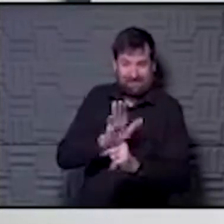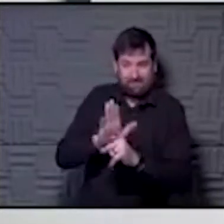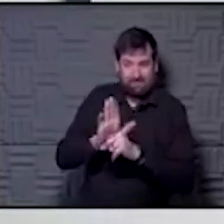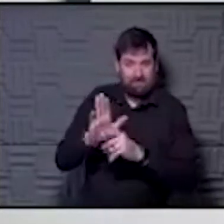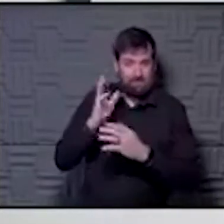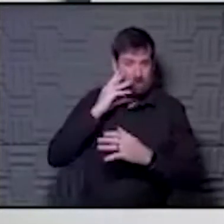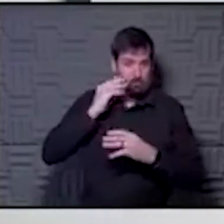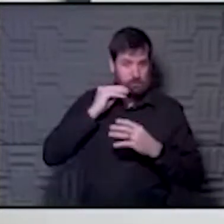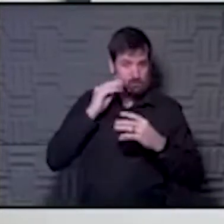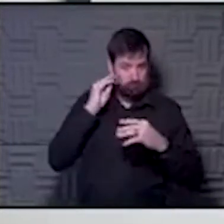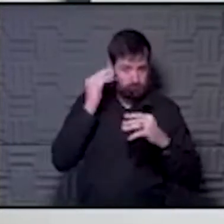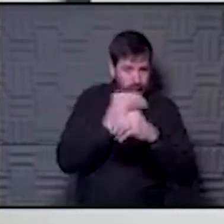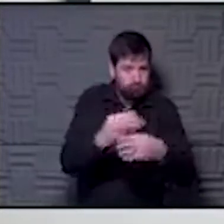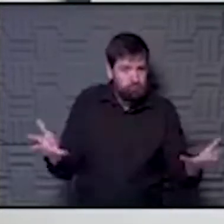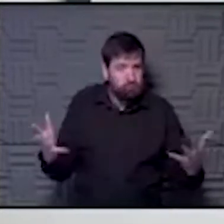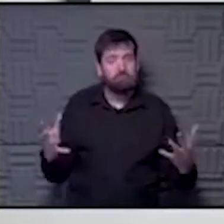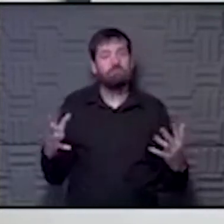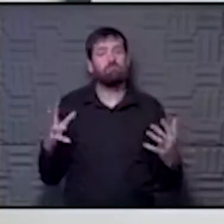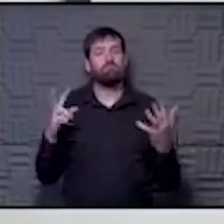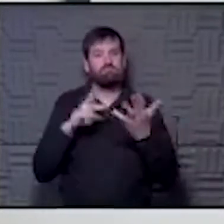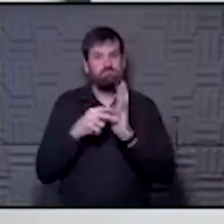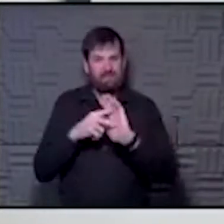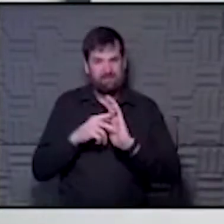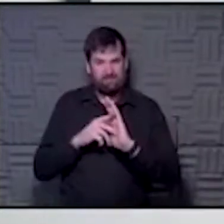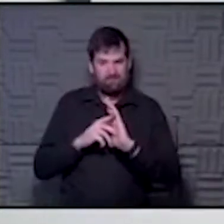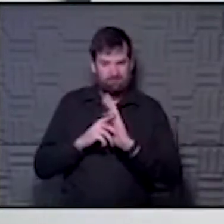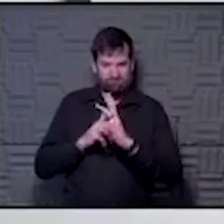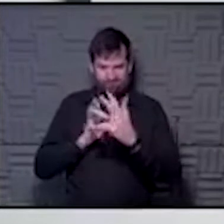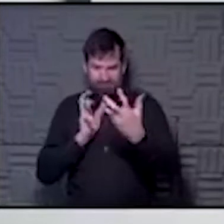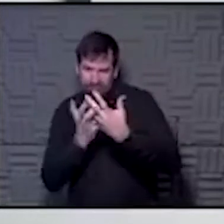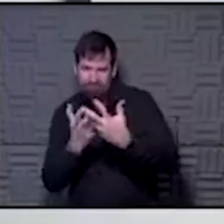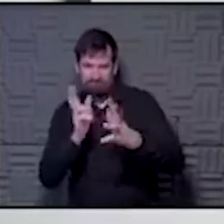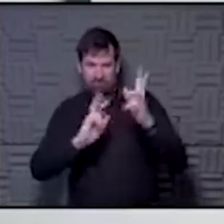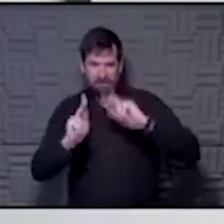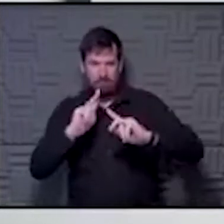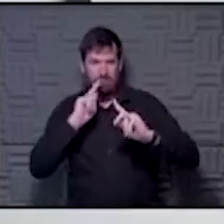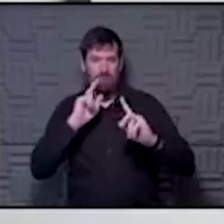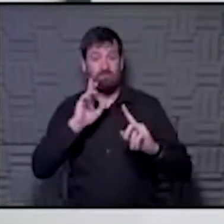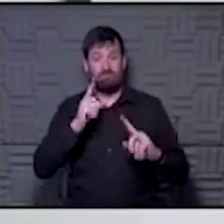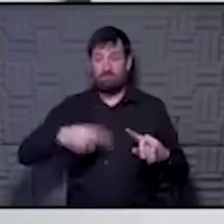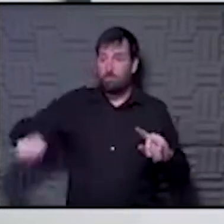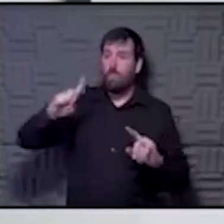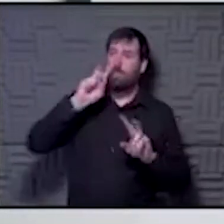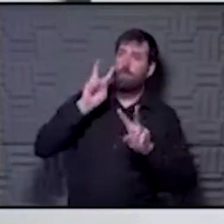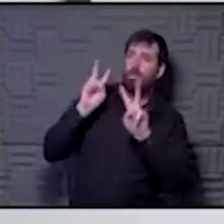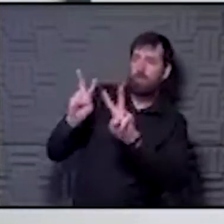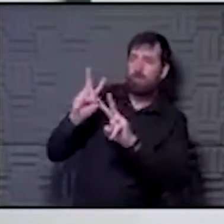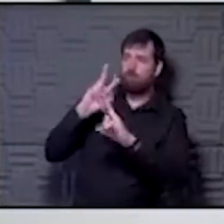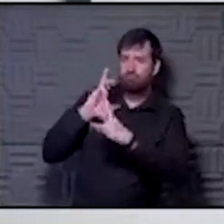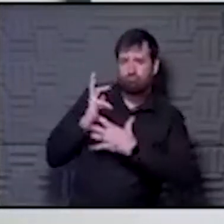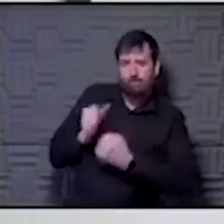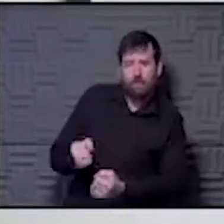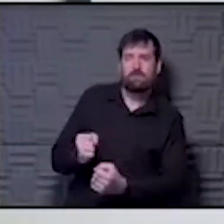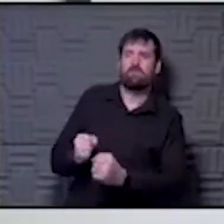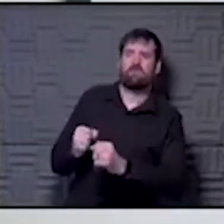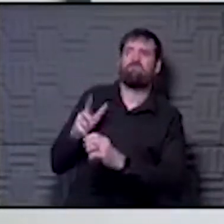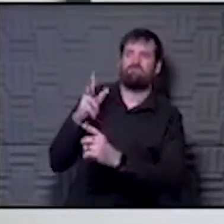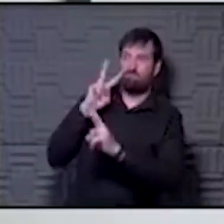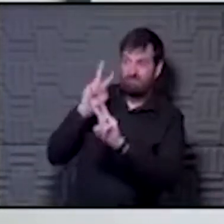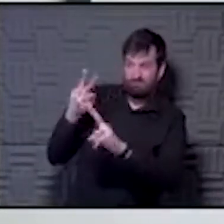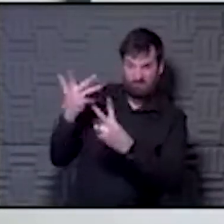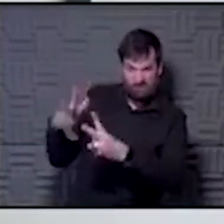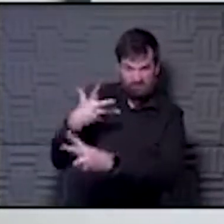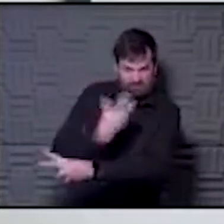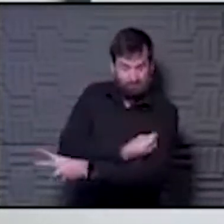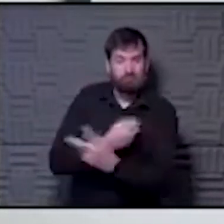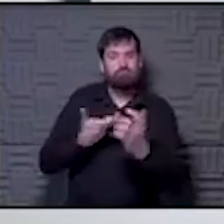that you're meeting people with messaging around people they trust and people that they know. And we also we work